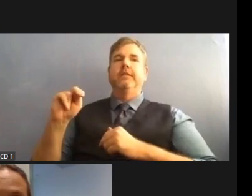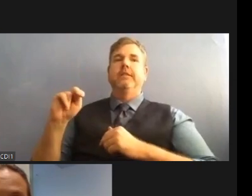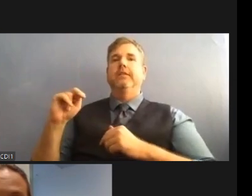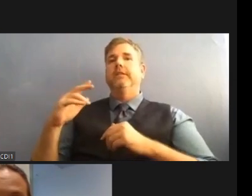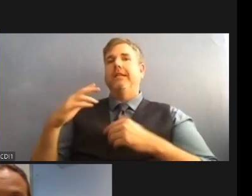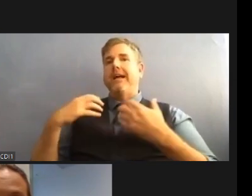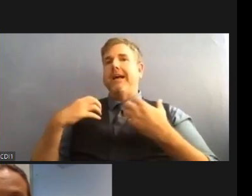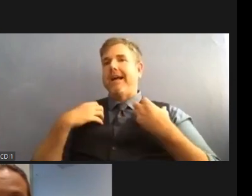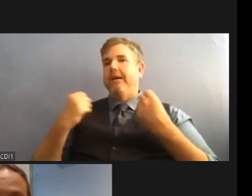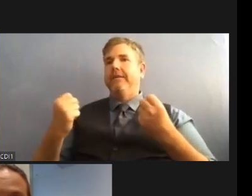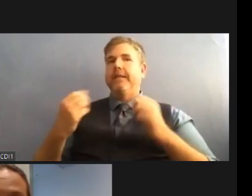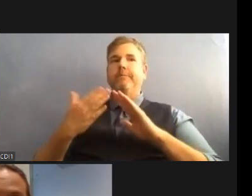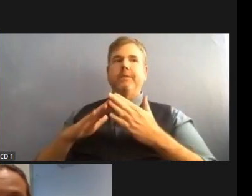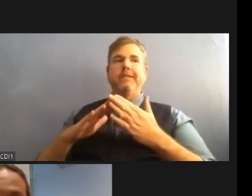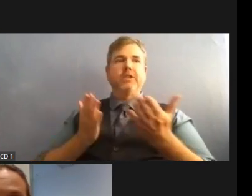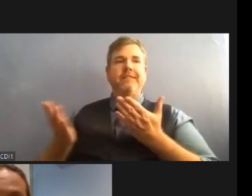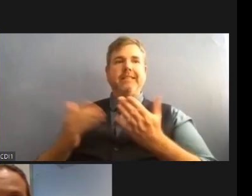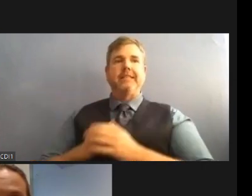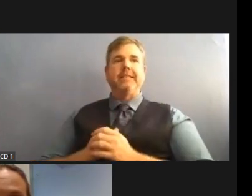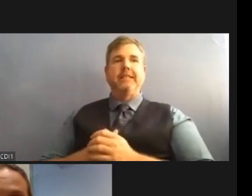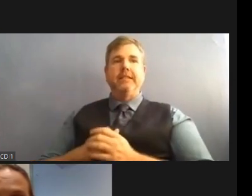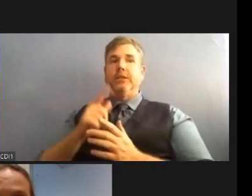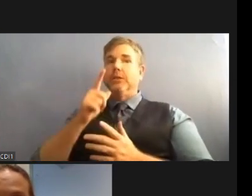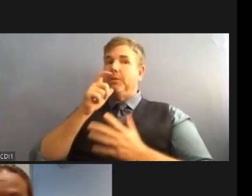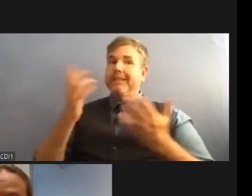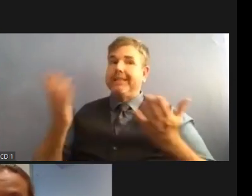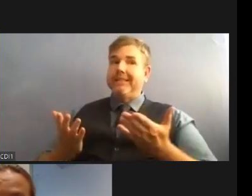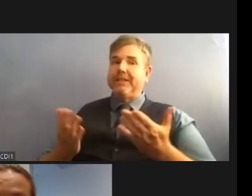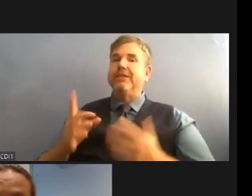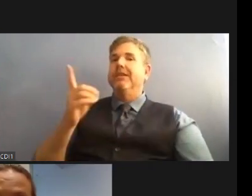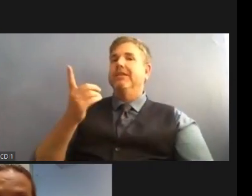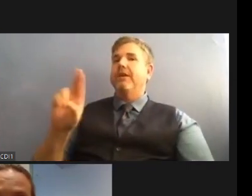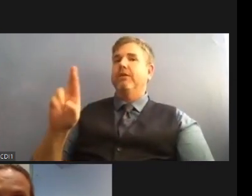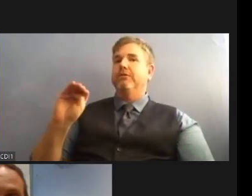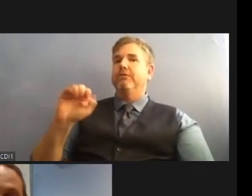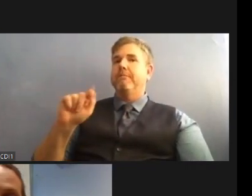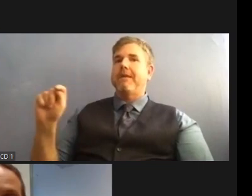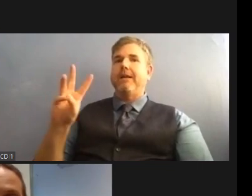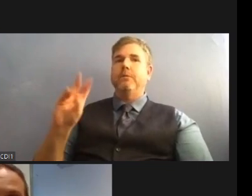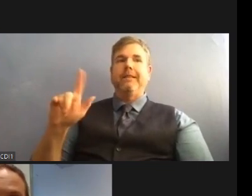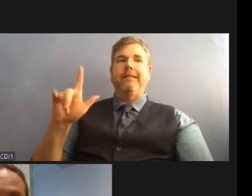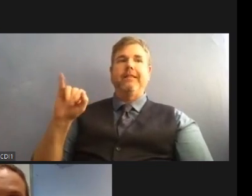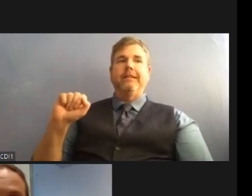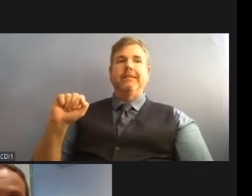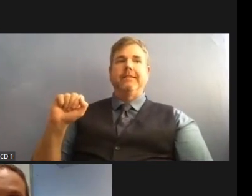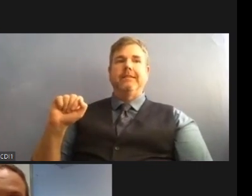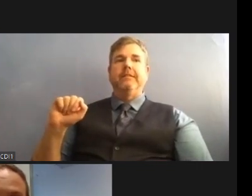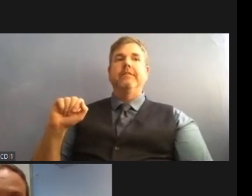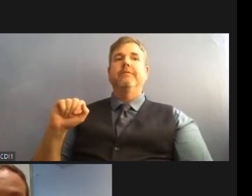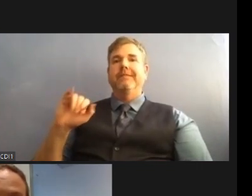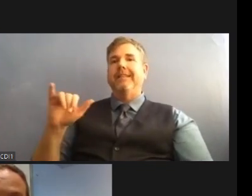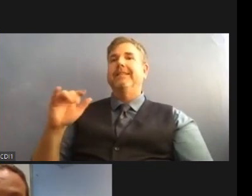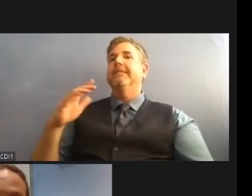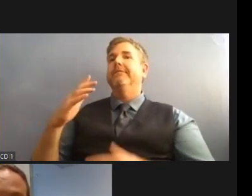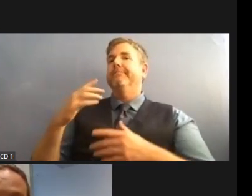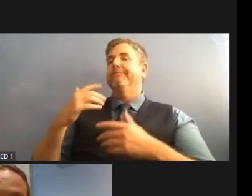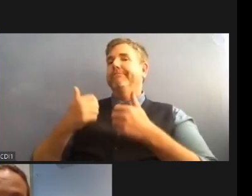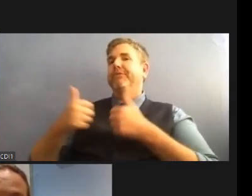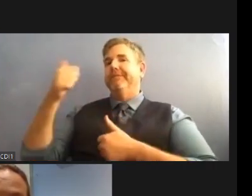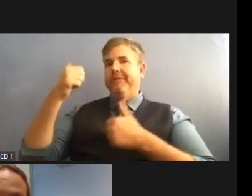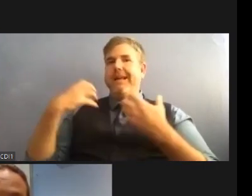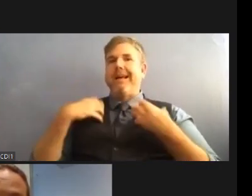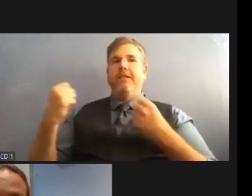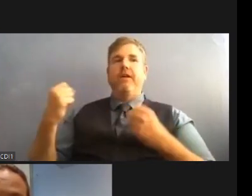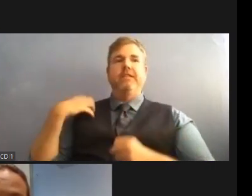Willis, Marin's Public Health Officer, and Angela Nicholson, Director of Marin's Emergency Operations Center.